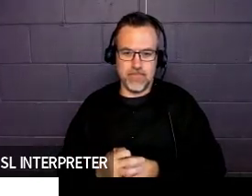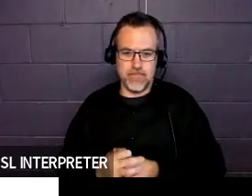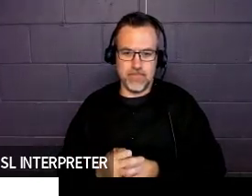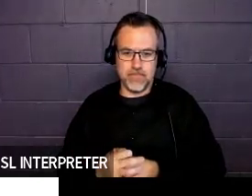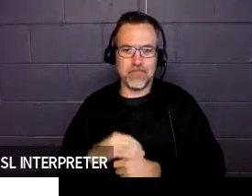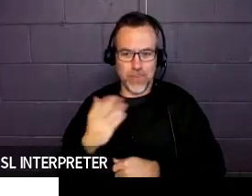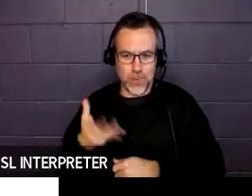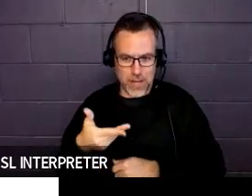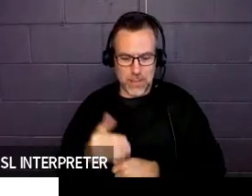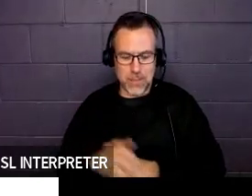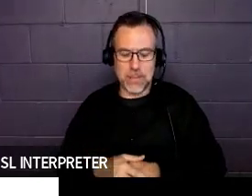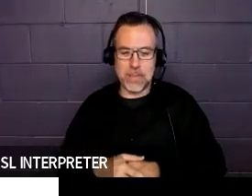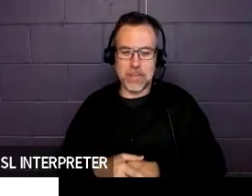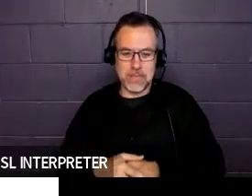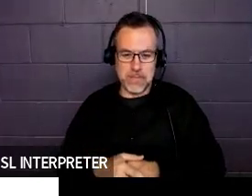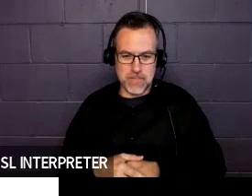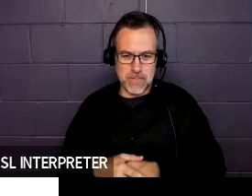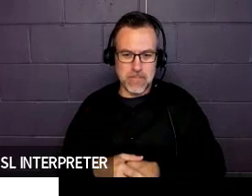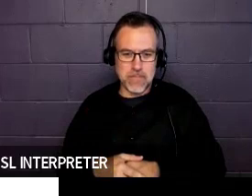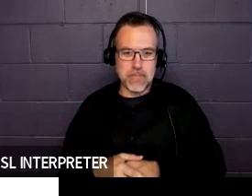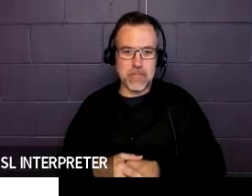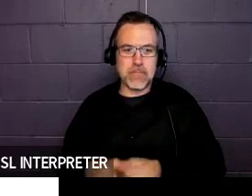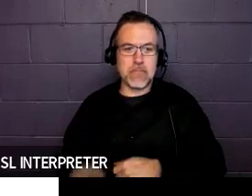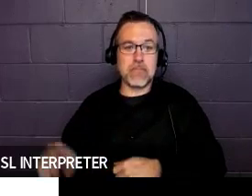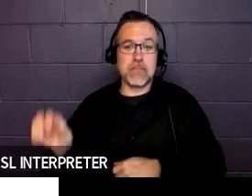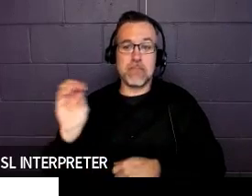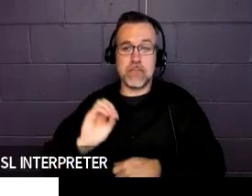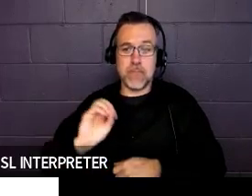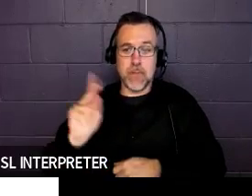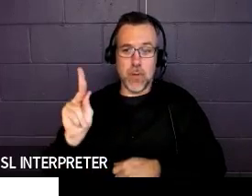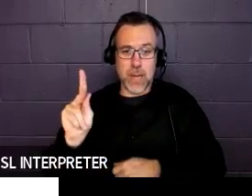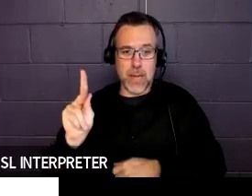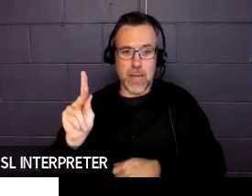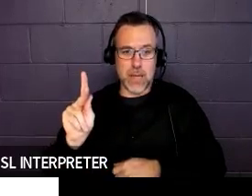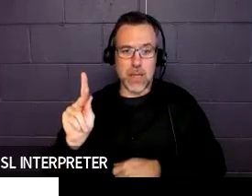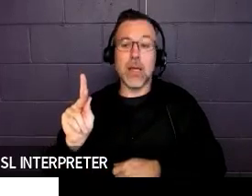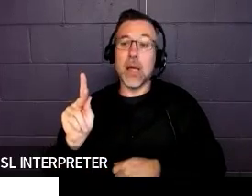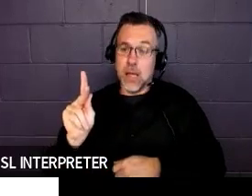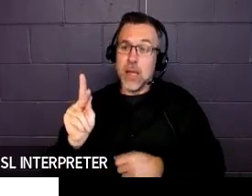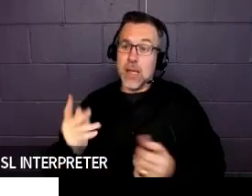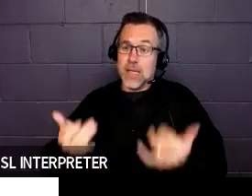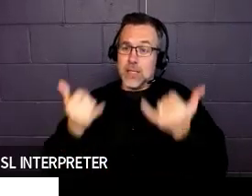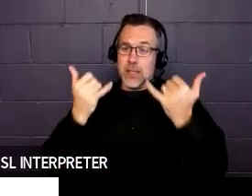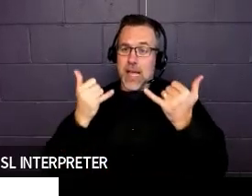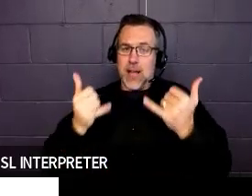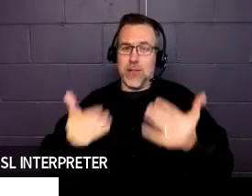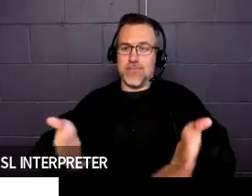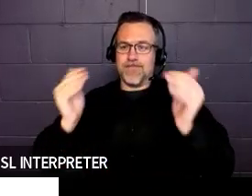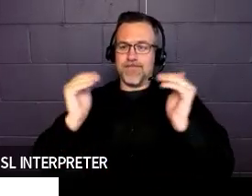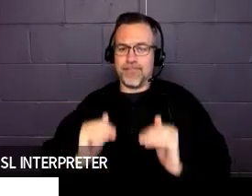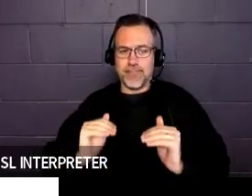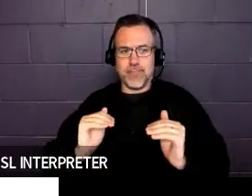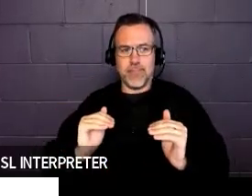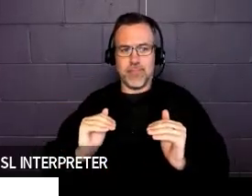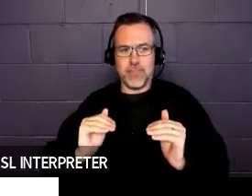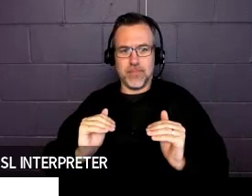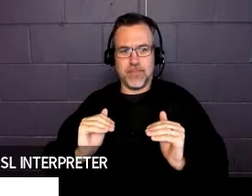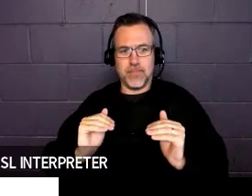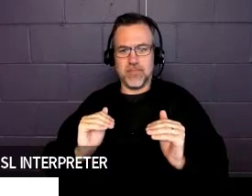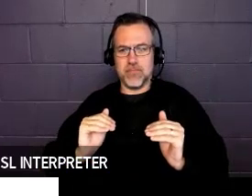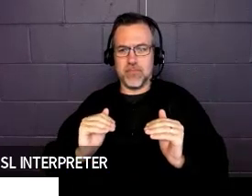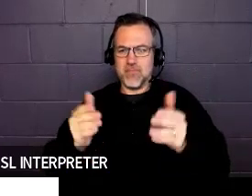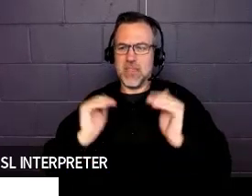You're welcome. Okay, so, all right. So now we're going to move on to the next part